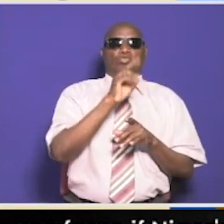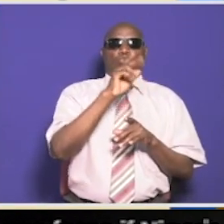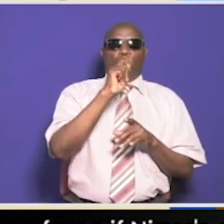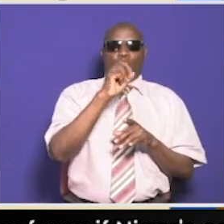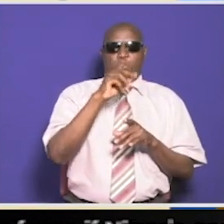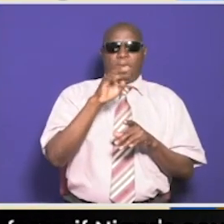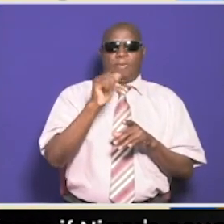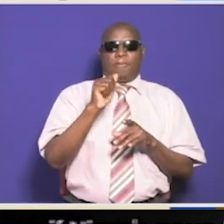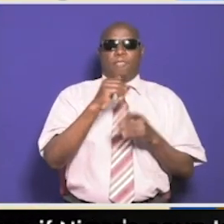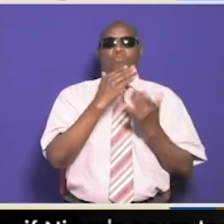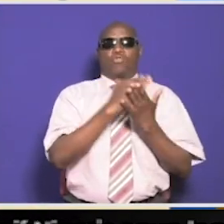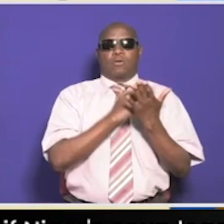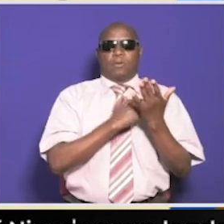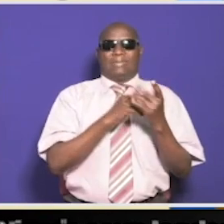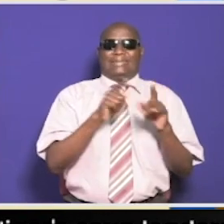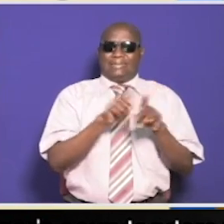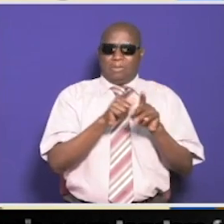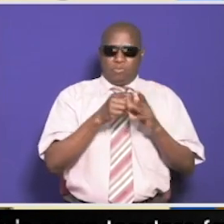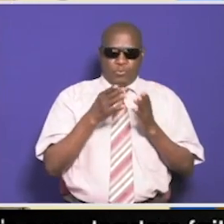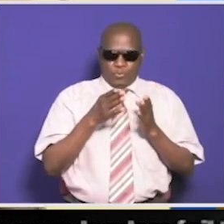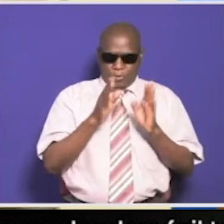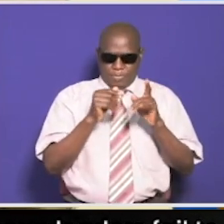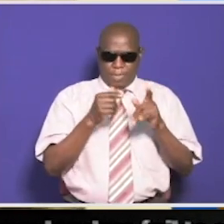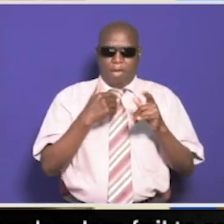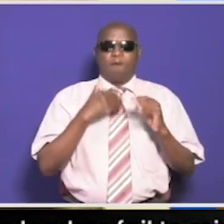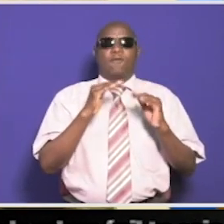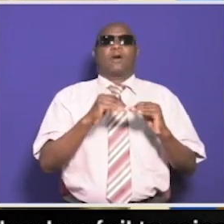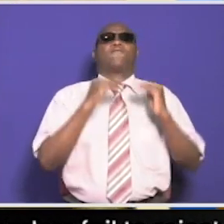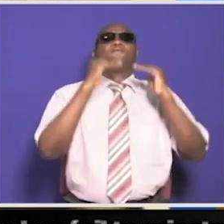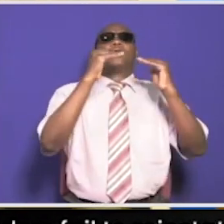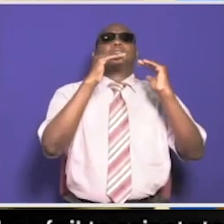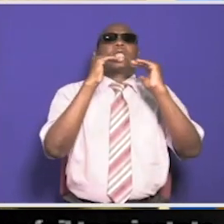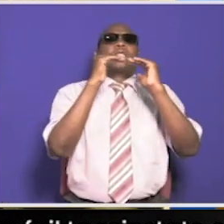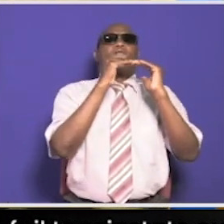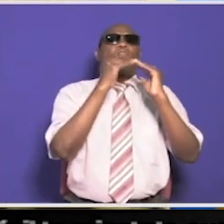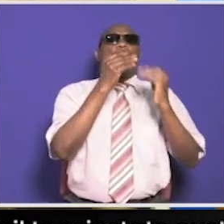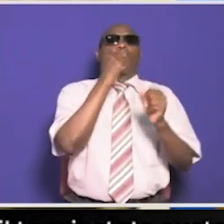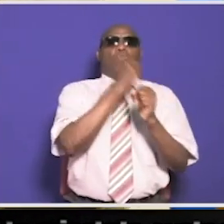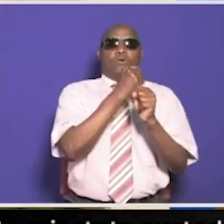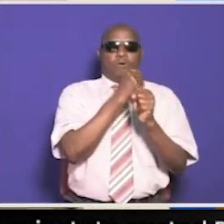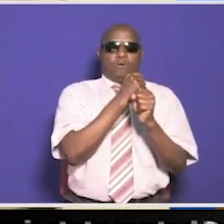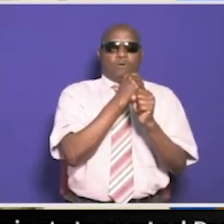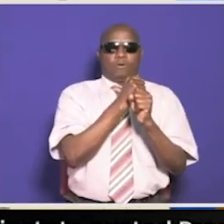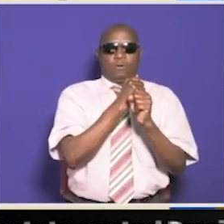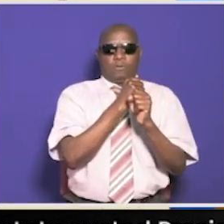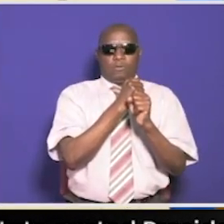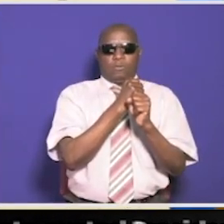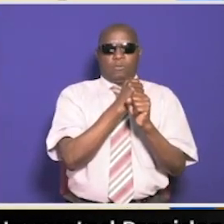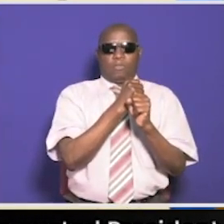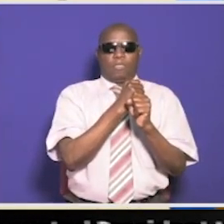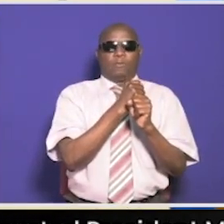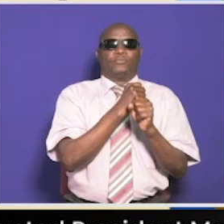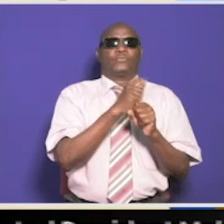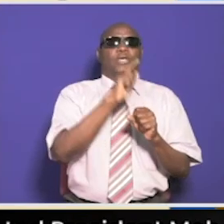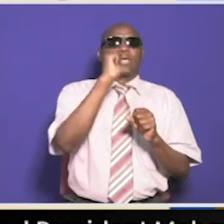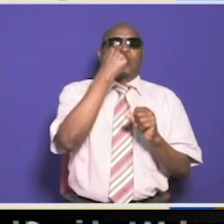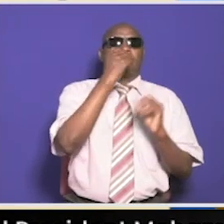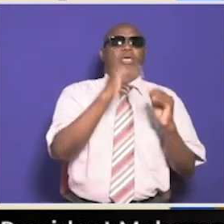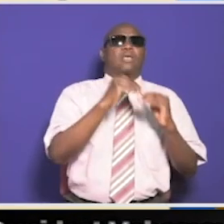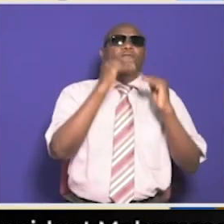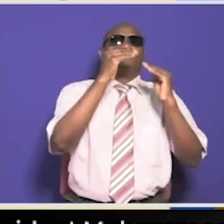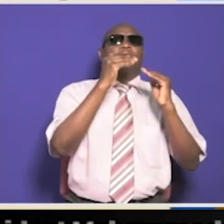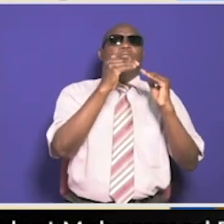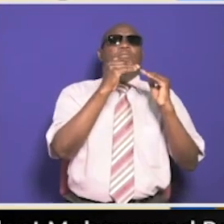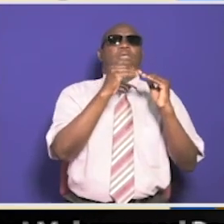the same vein, we are at advanced stage of operationalization of KAIST, the Kenya Advanced Institute of